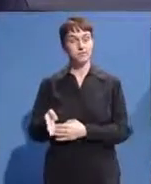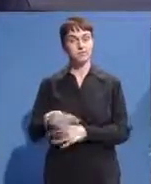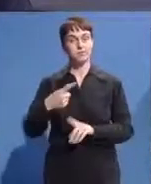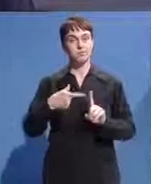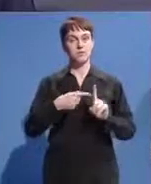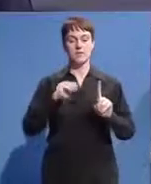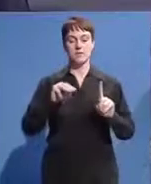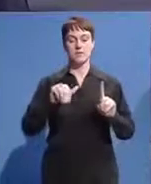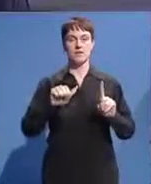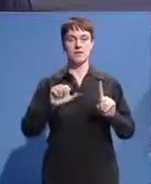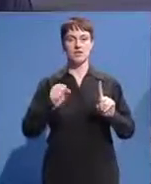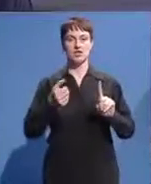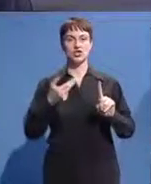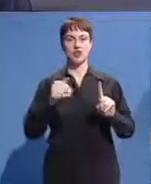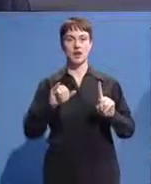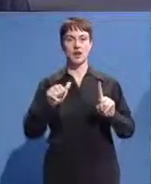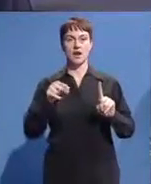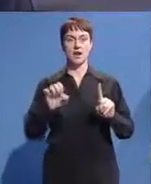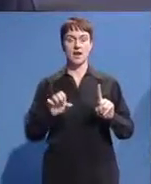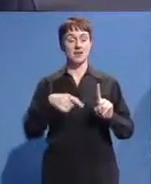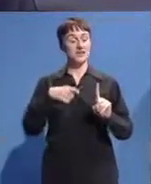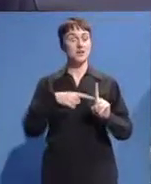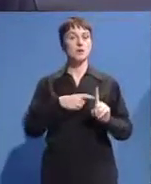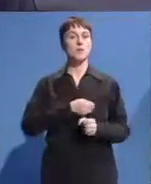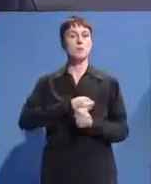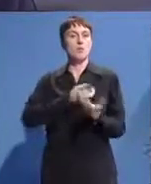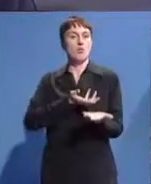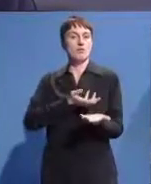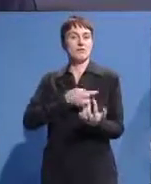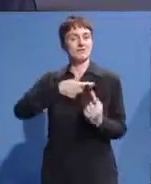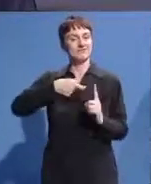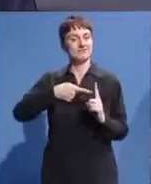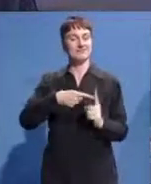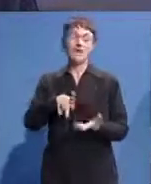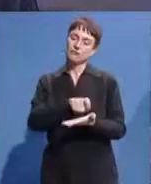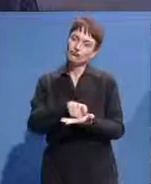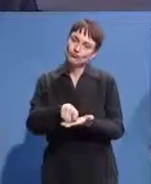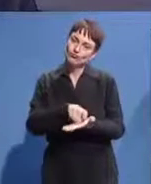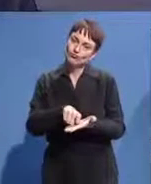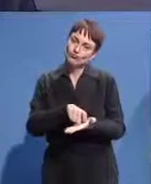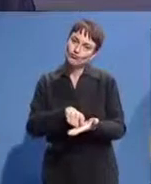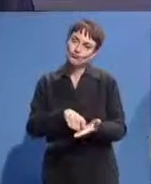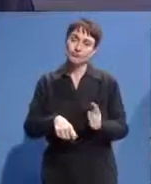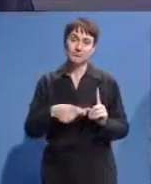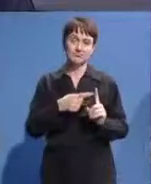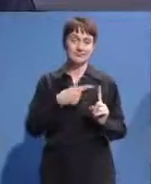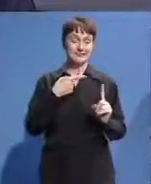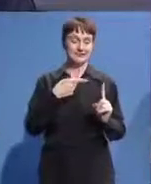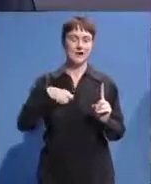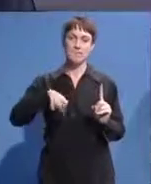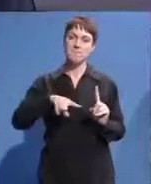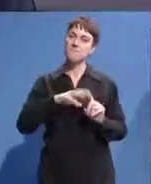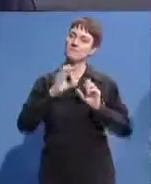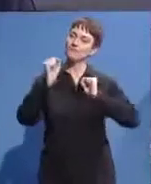Mashiane. Napo Mashiane is a poet, she is a writer, and she will be paying her tribute